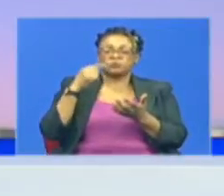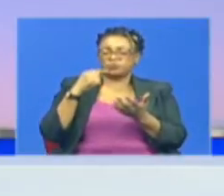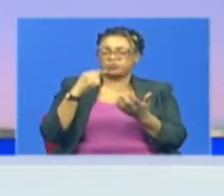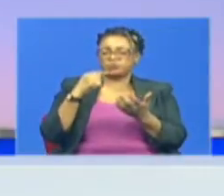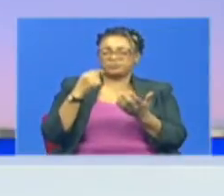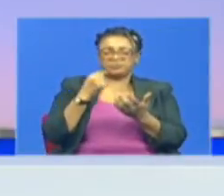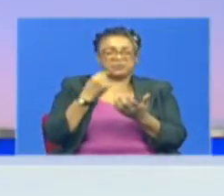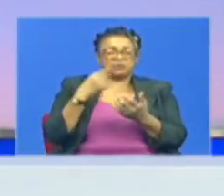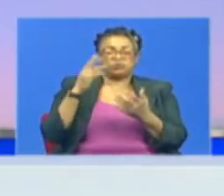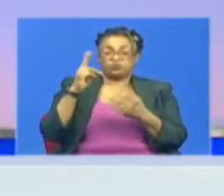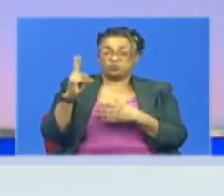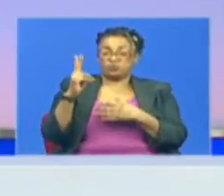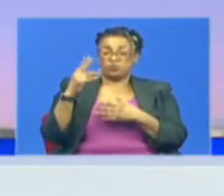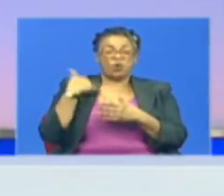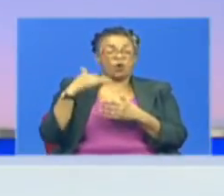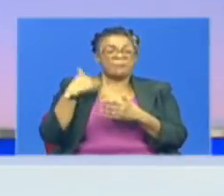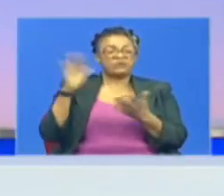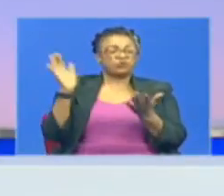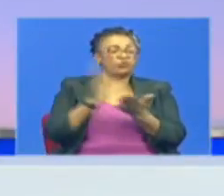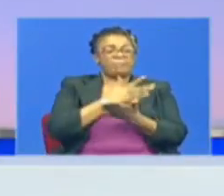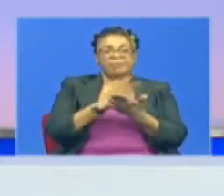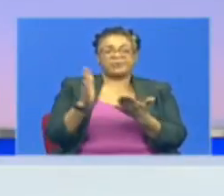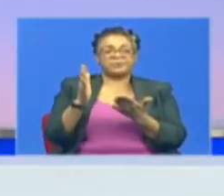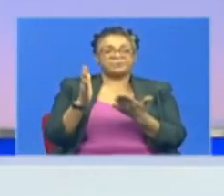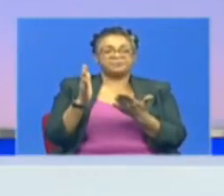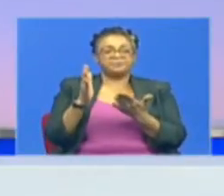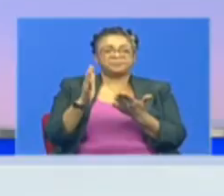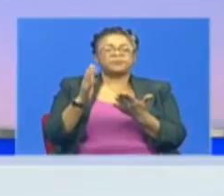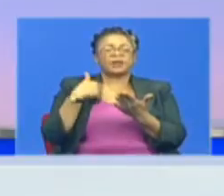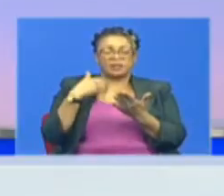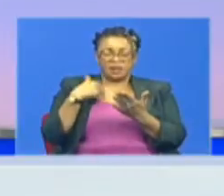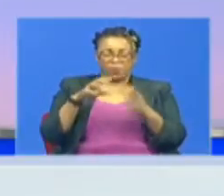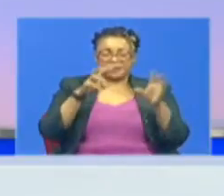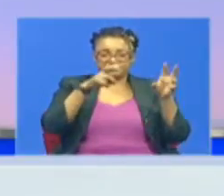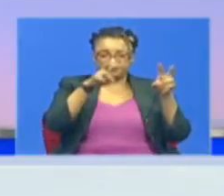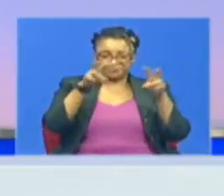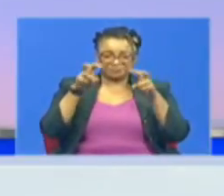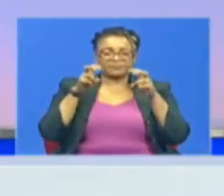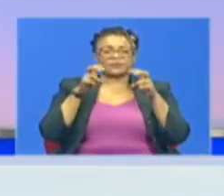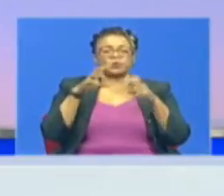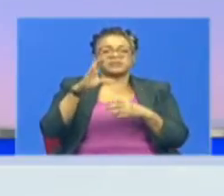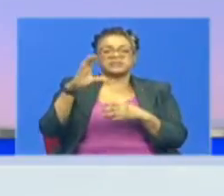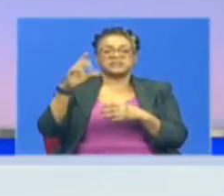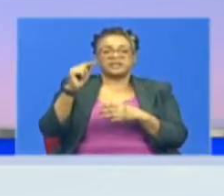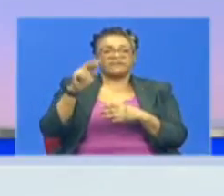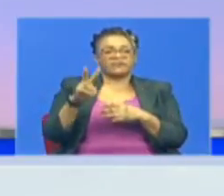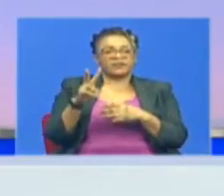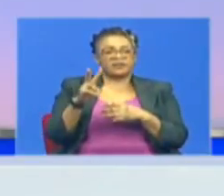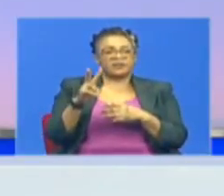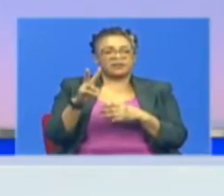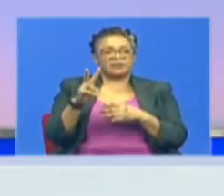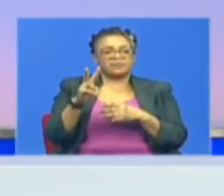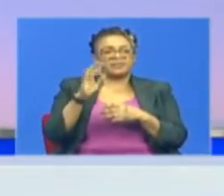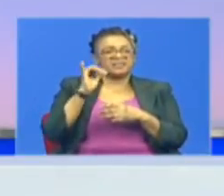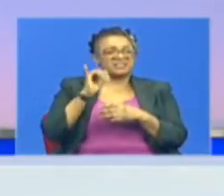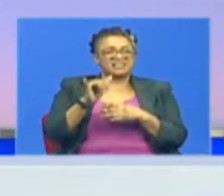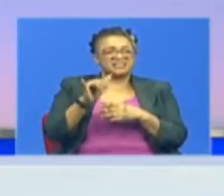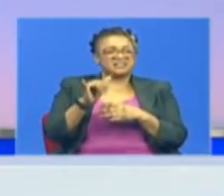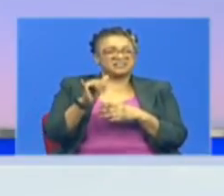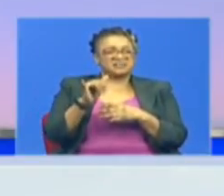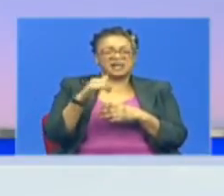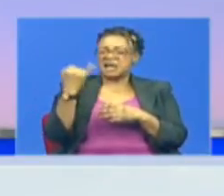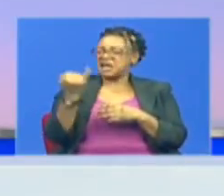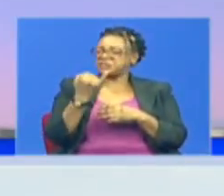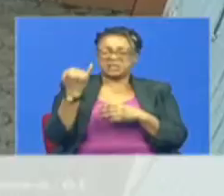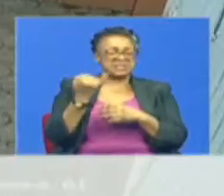men in broad daylight. The robbery was caught on CCTV. But as NTV's Naoma Sampao reports, it's not an isolated